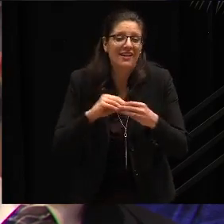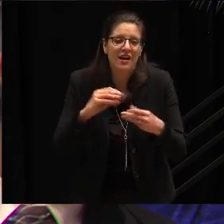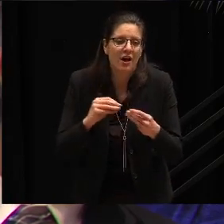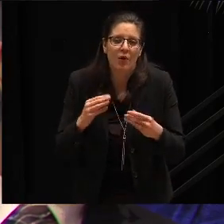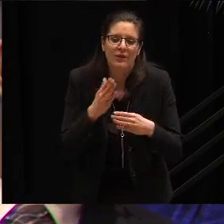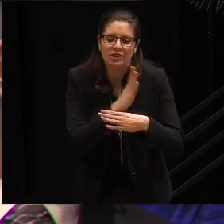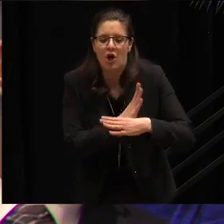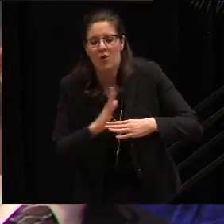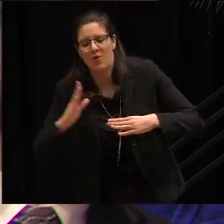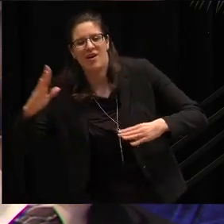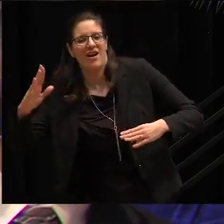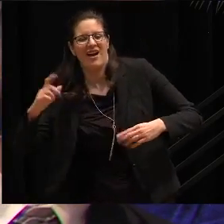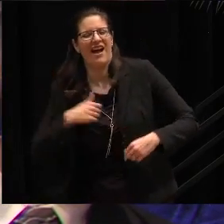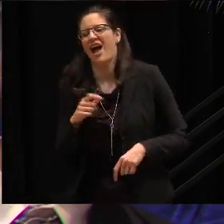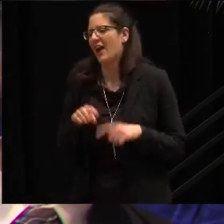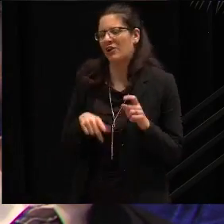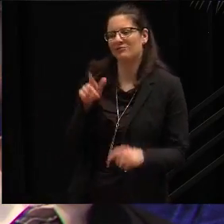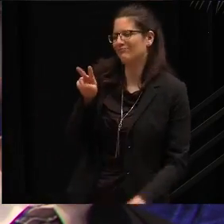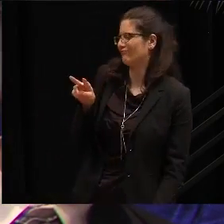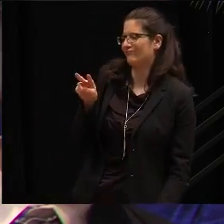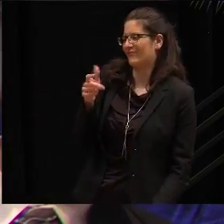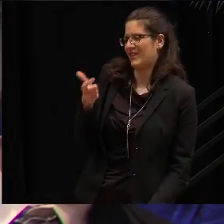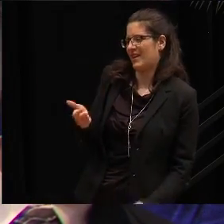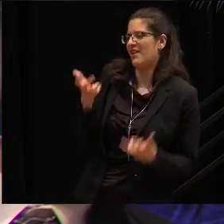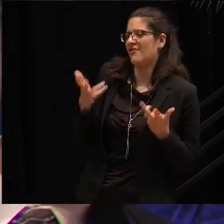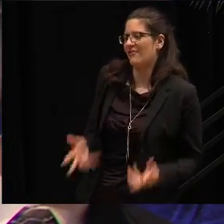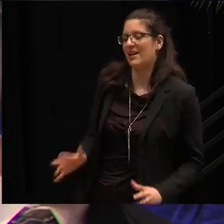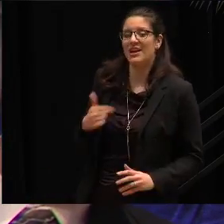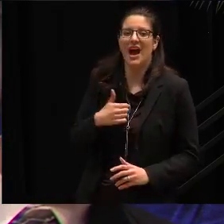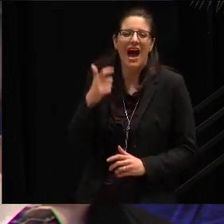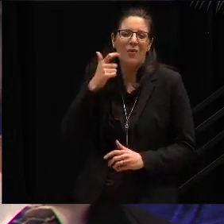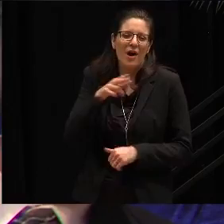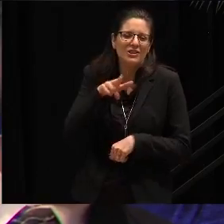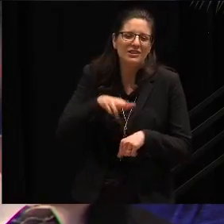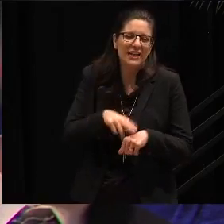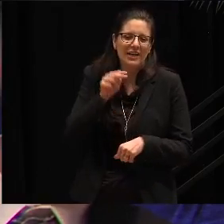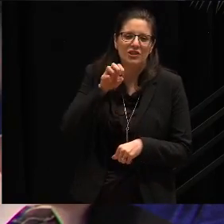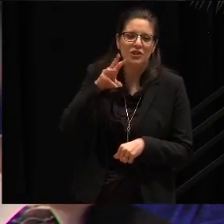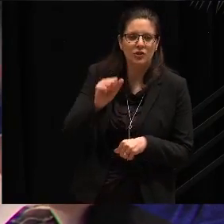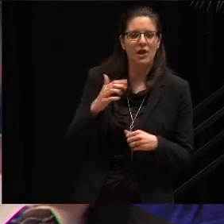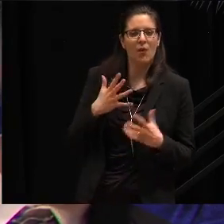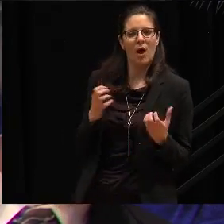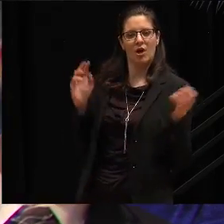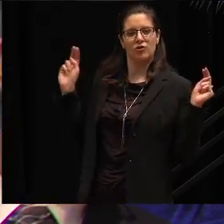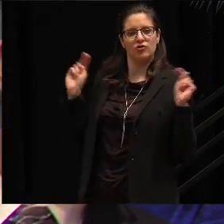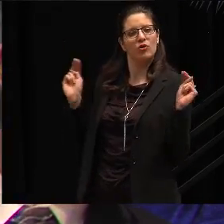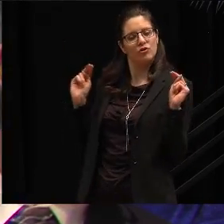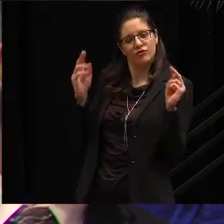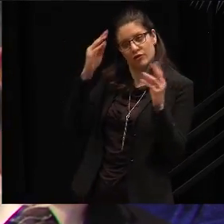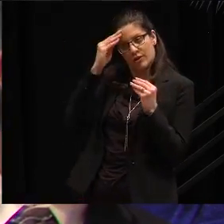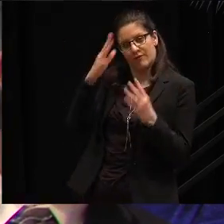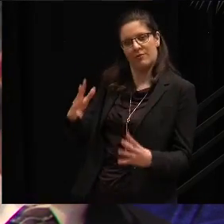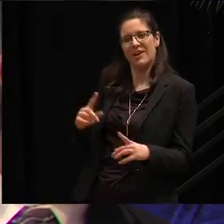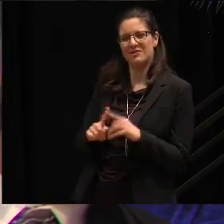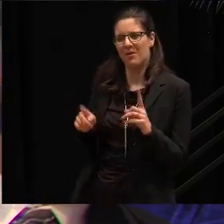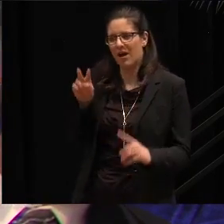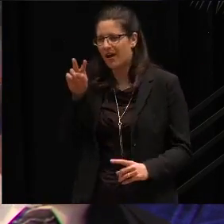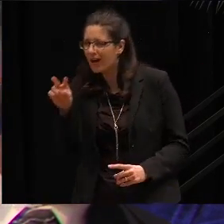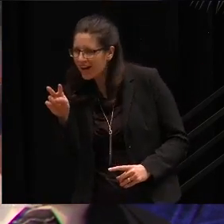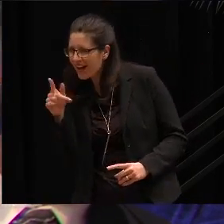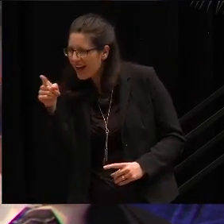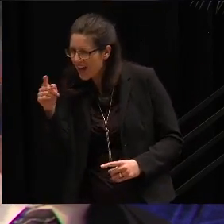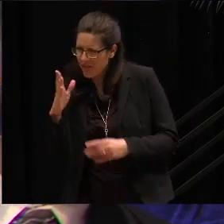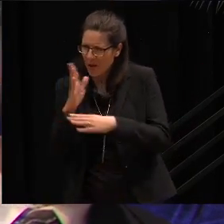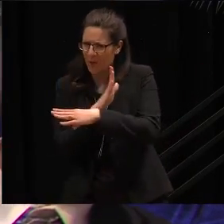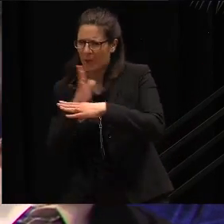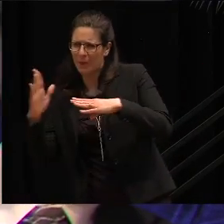so extreme that I couldn't watch it anymore. I watch national news because I'm looking for an objective presentation of the news, and here's a major network doing